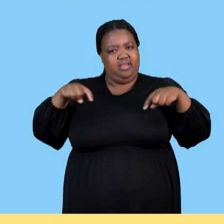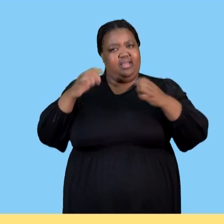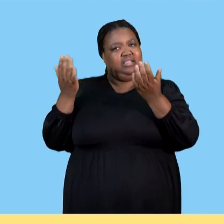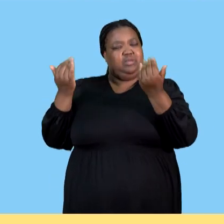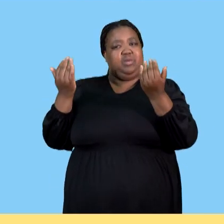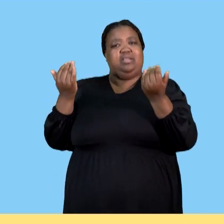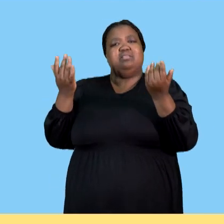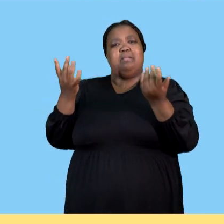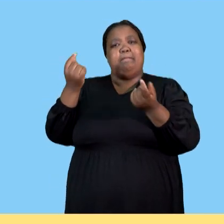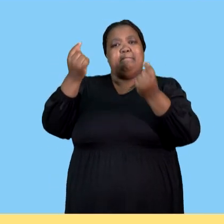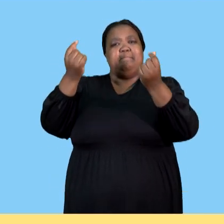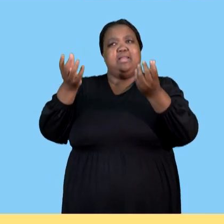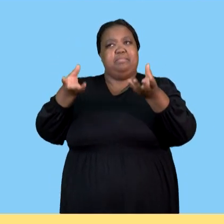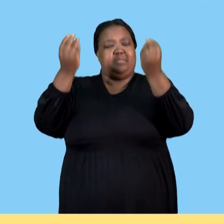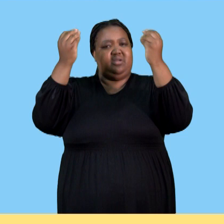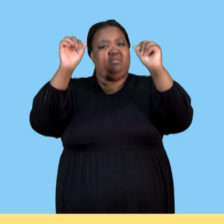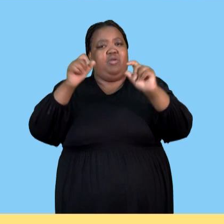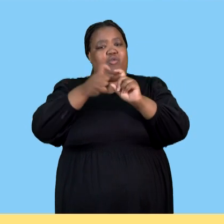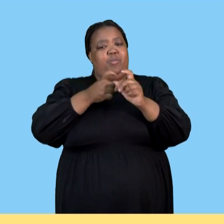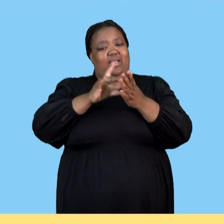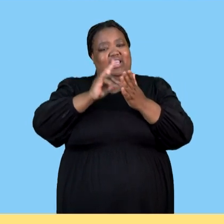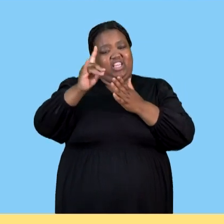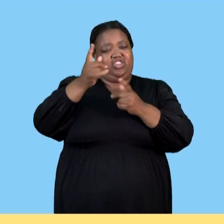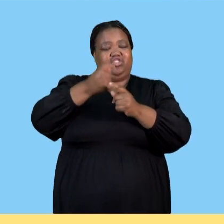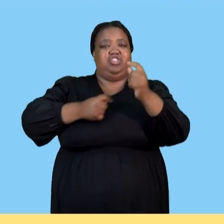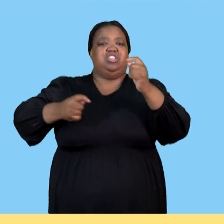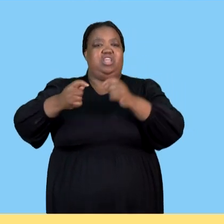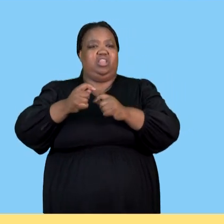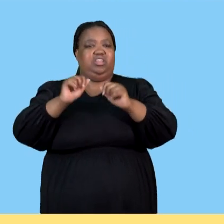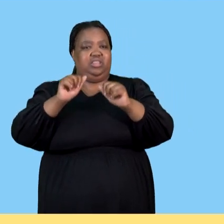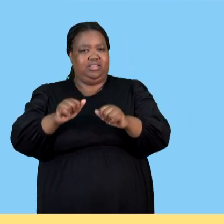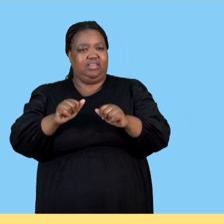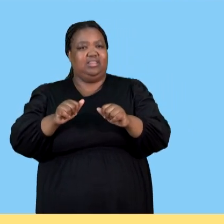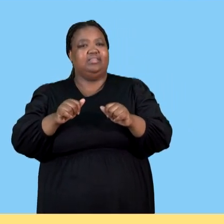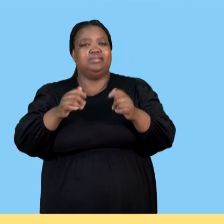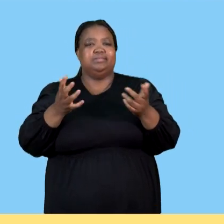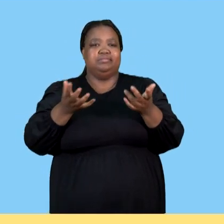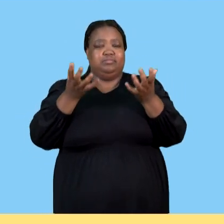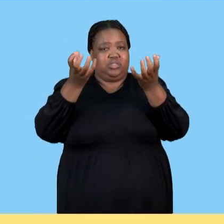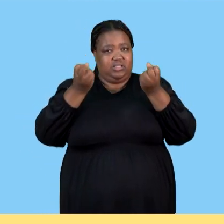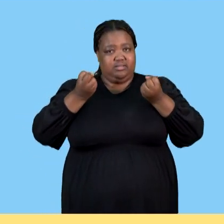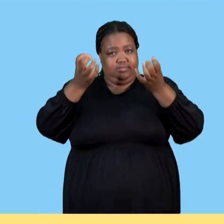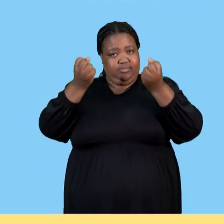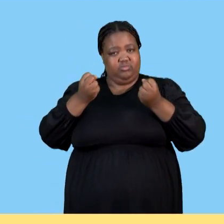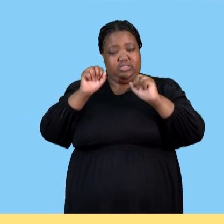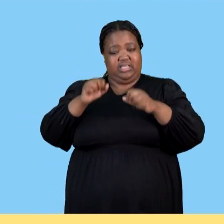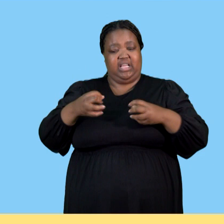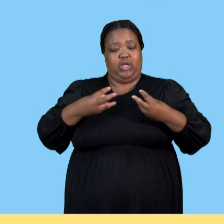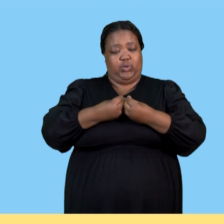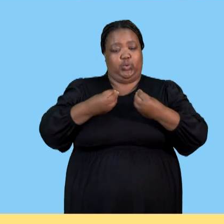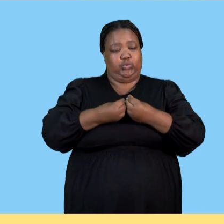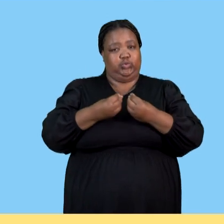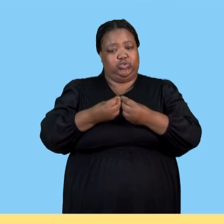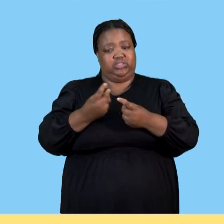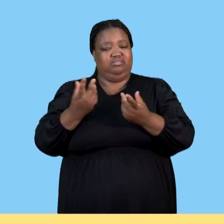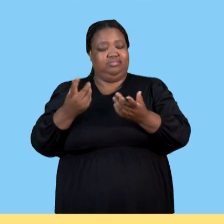would expect to receive cash from our cash sales, receipts from debtors, that is, we sell goods on